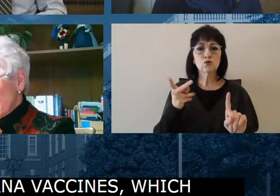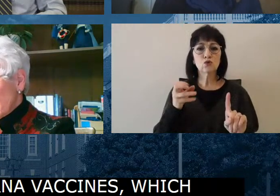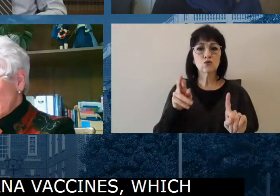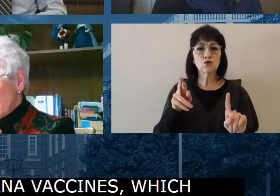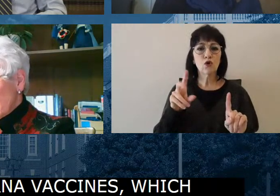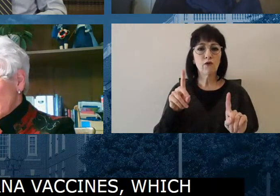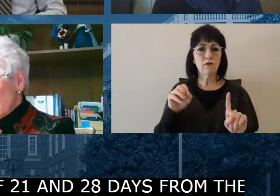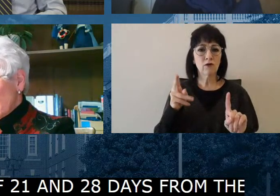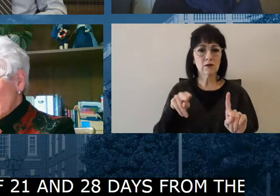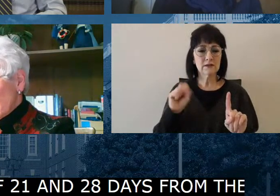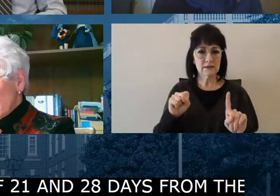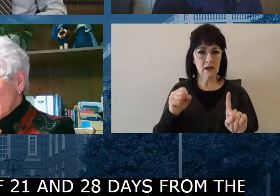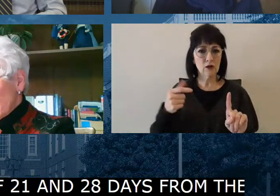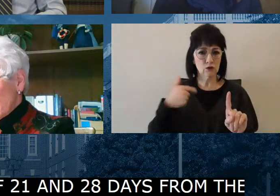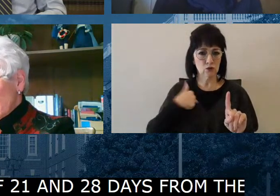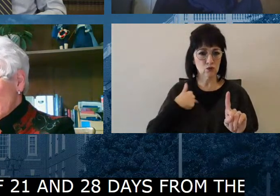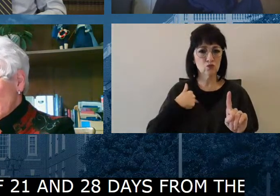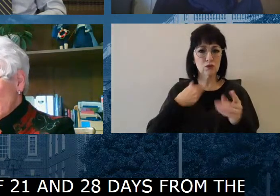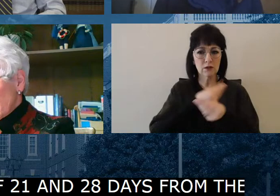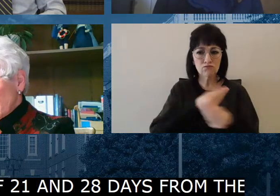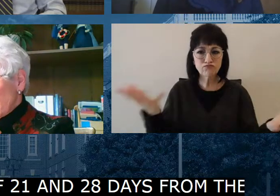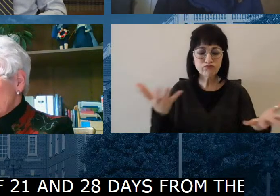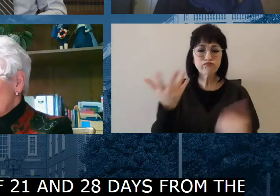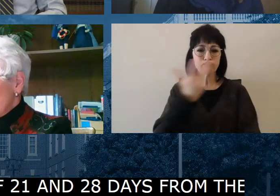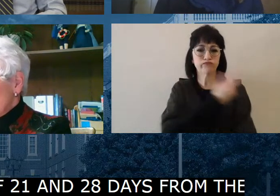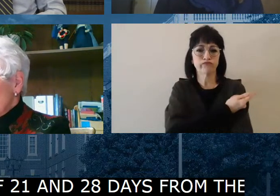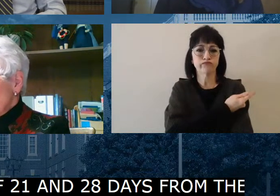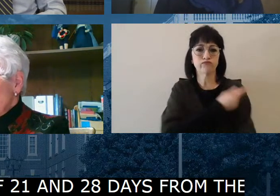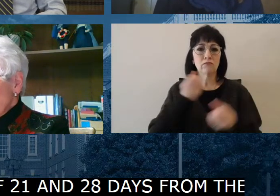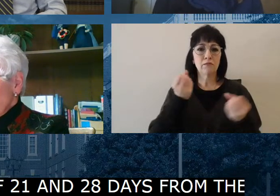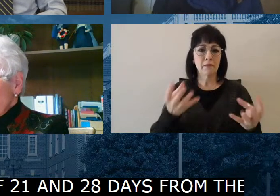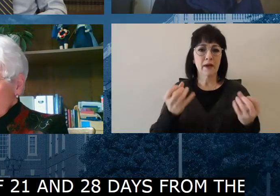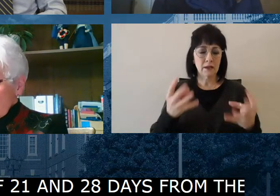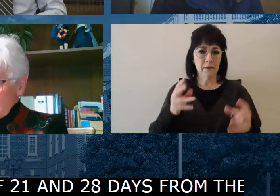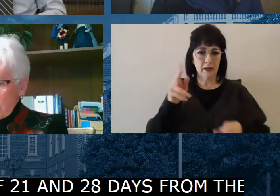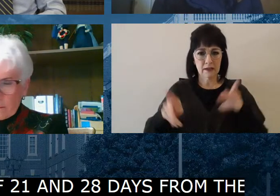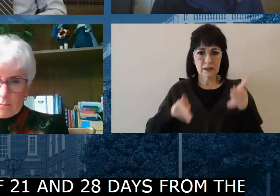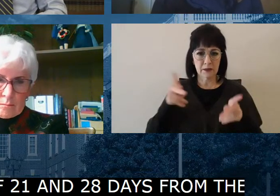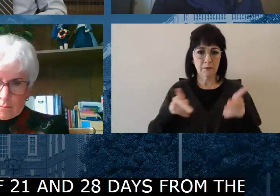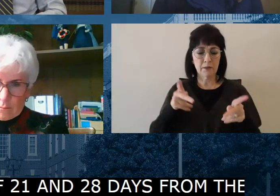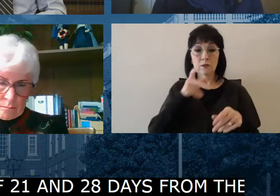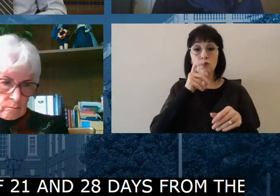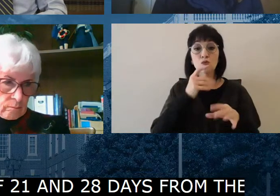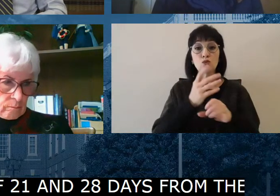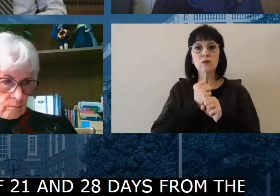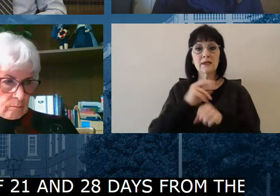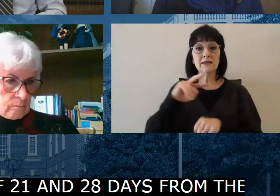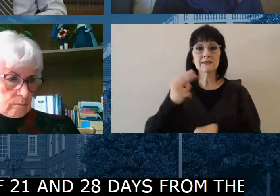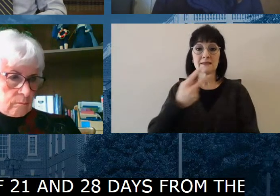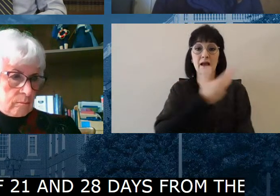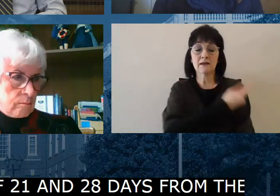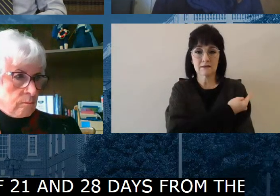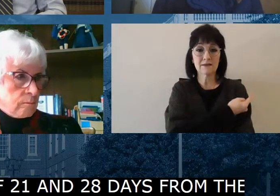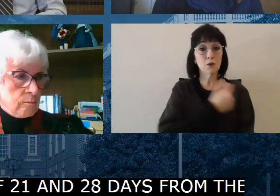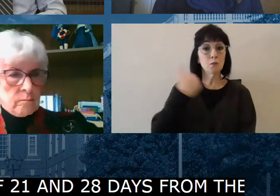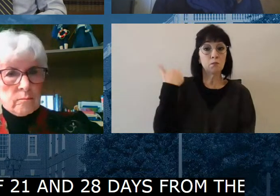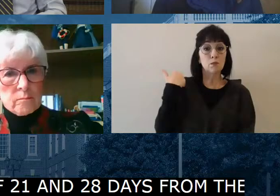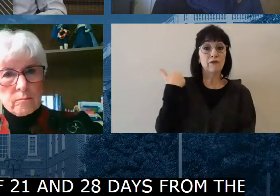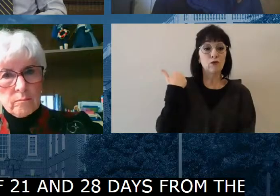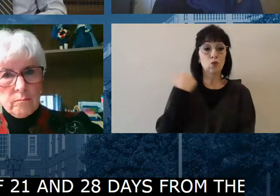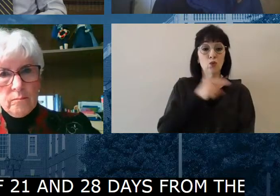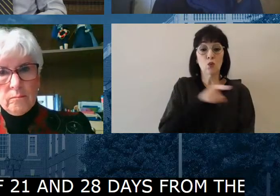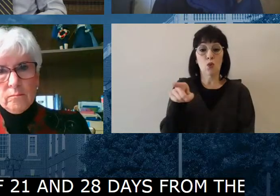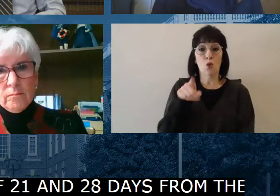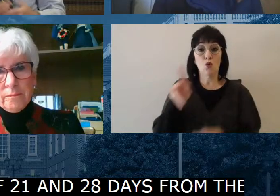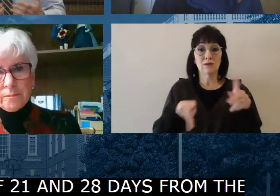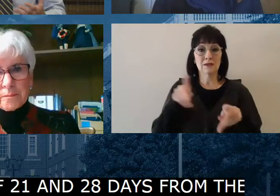to Delawareans who received their first dose at DMV in Delaware City and Georgetown a month or